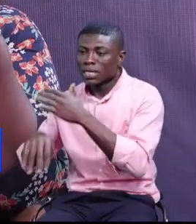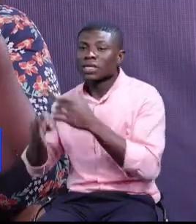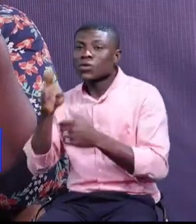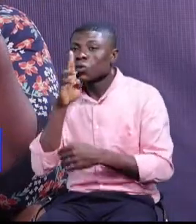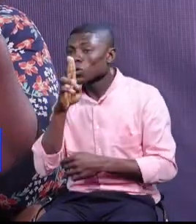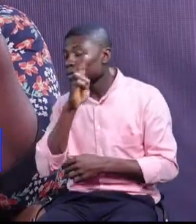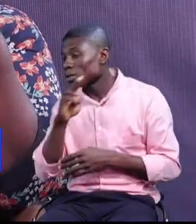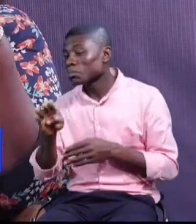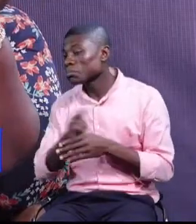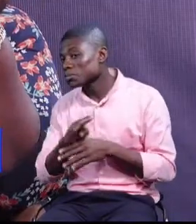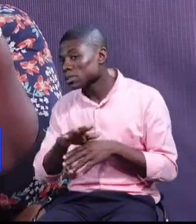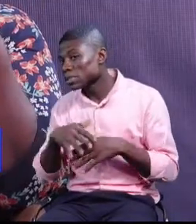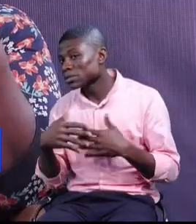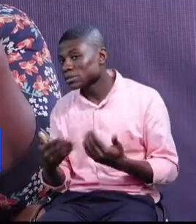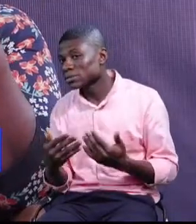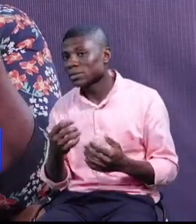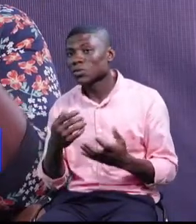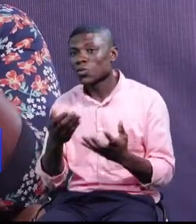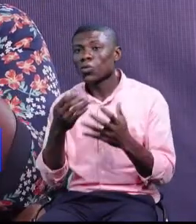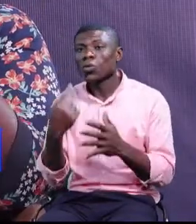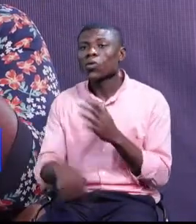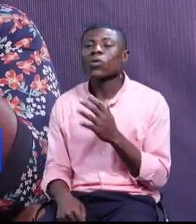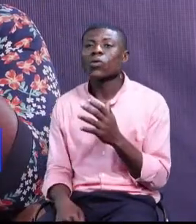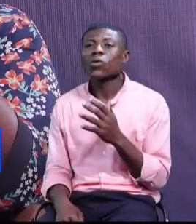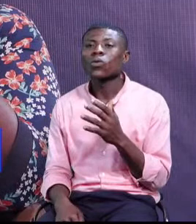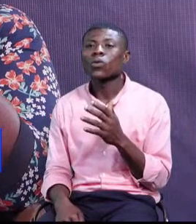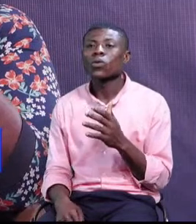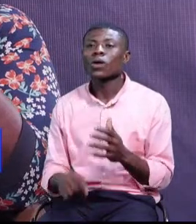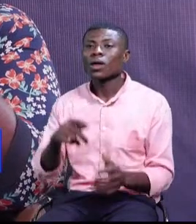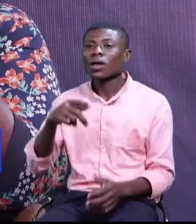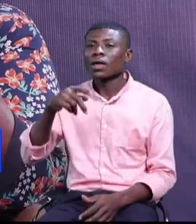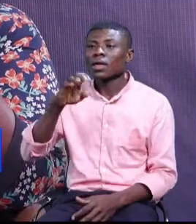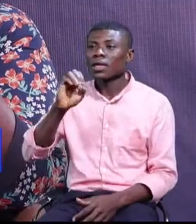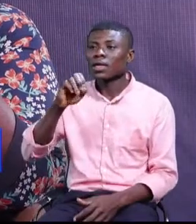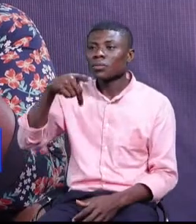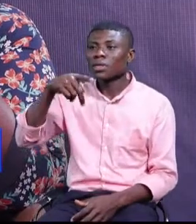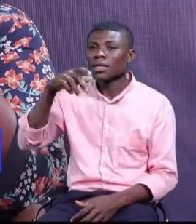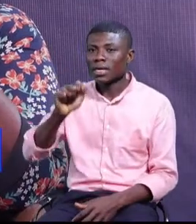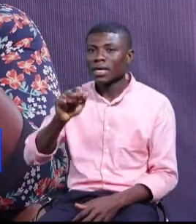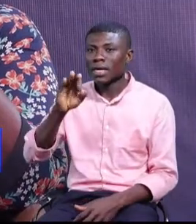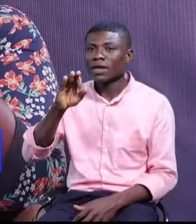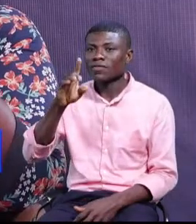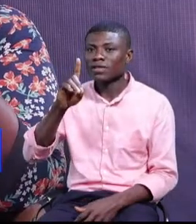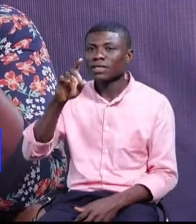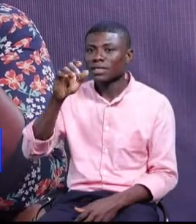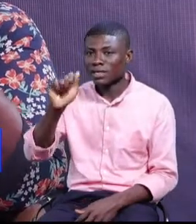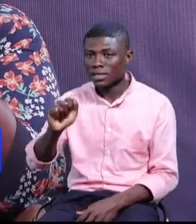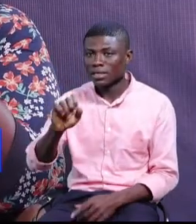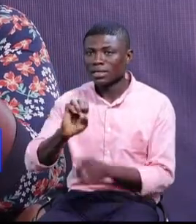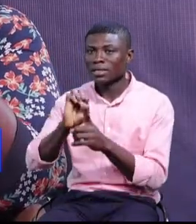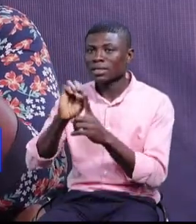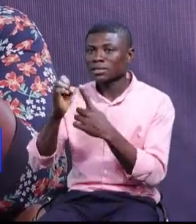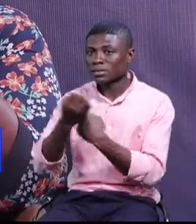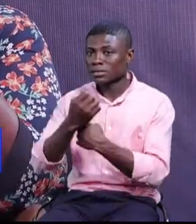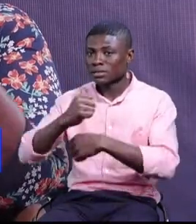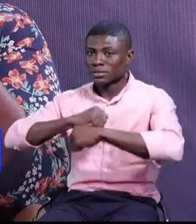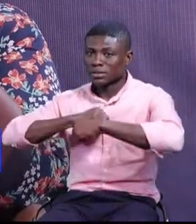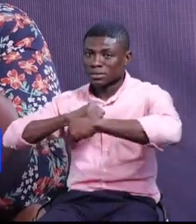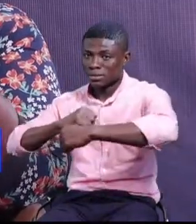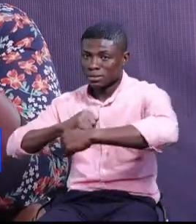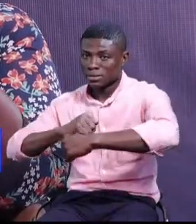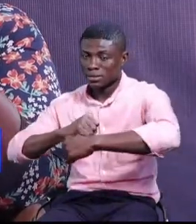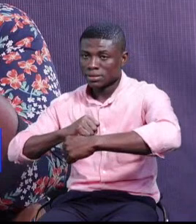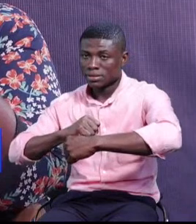hospitality agency, you are looking at EPA, FDA, Environmental Protection,